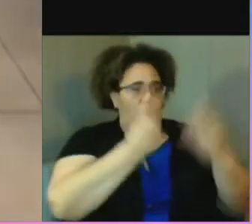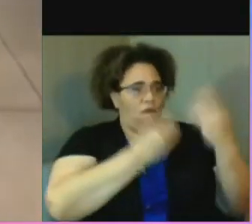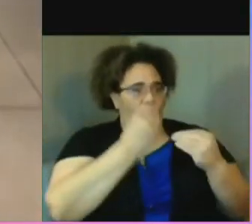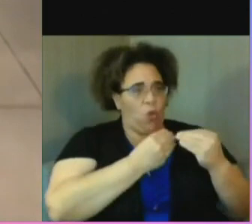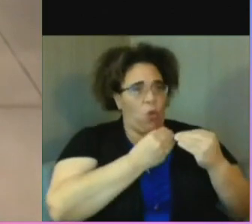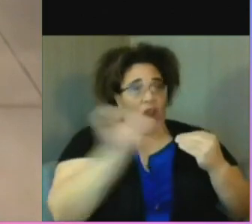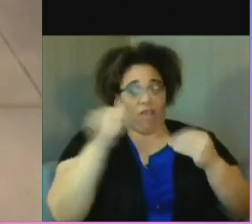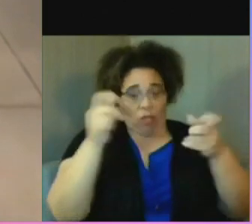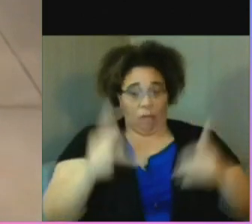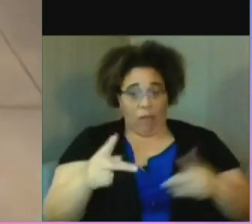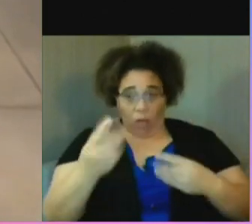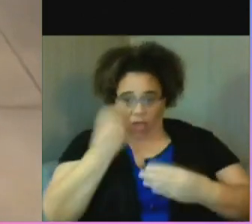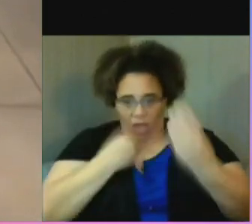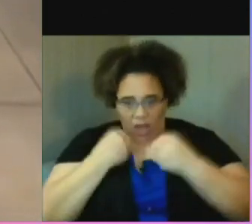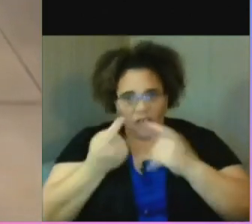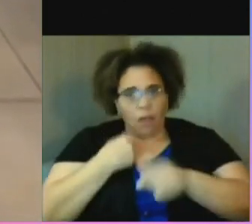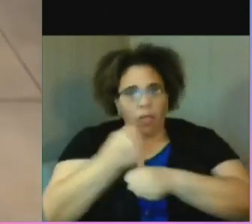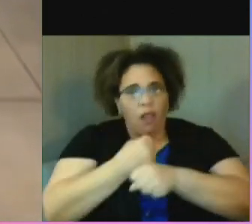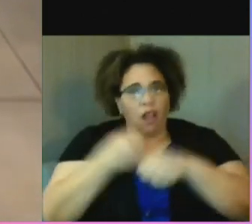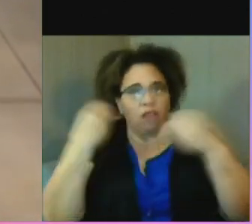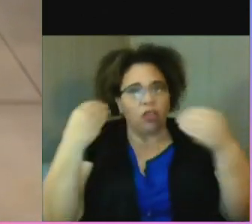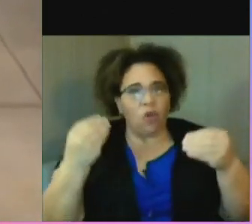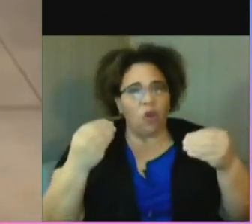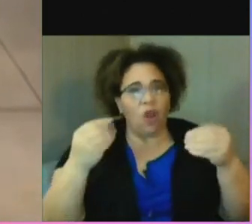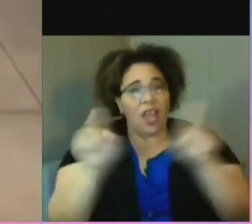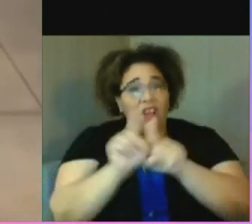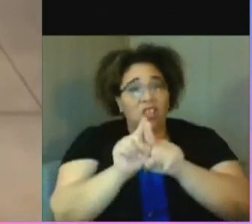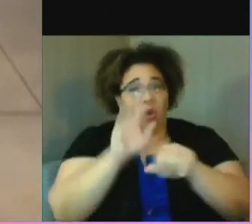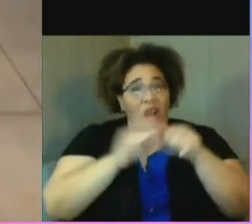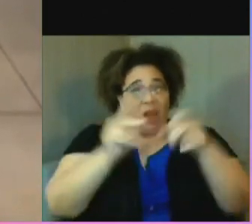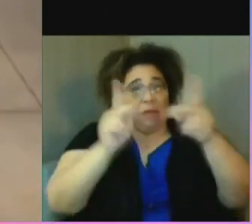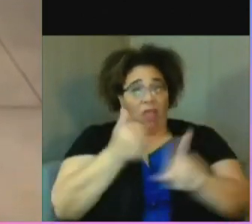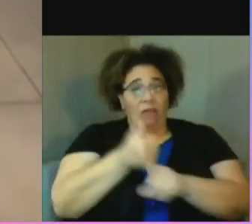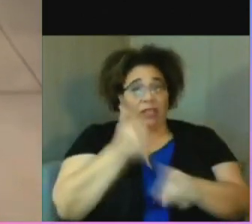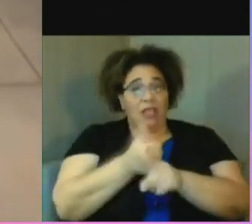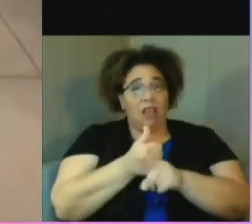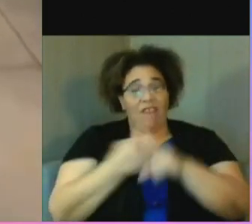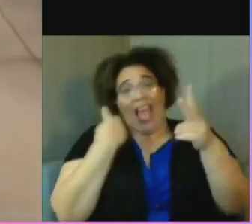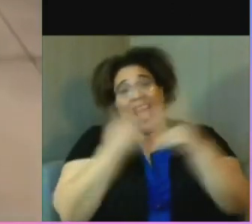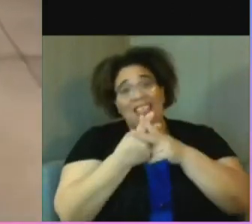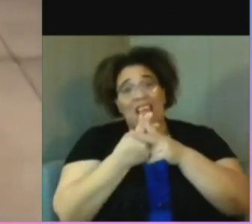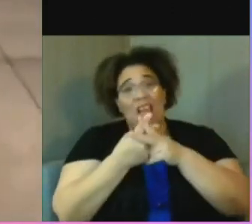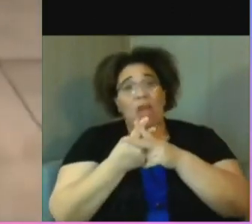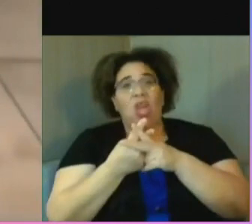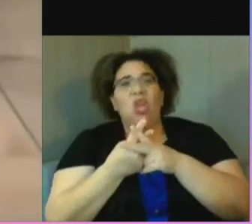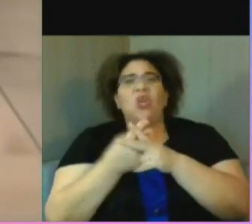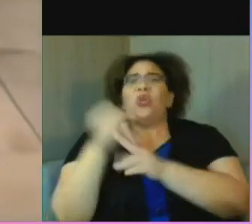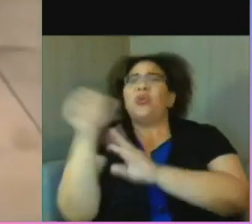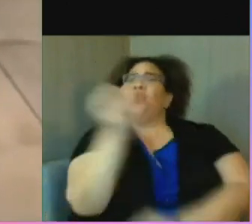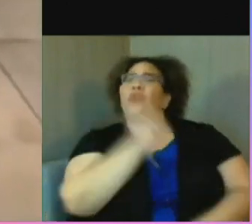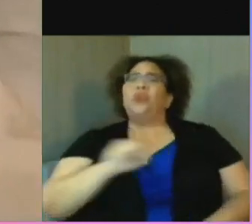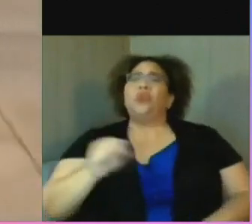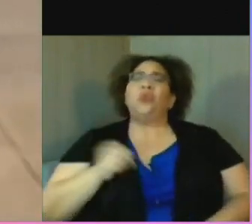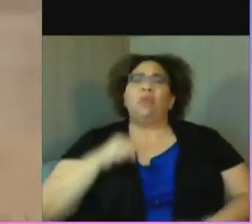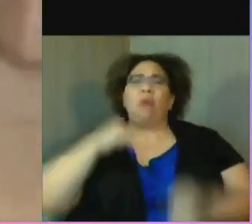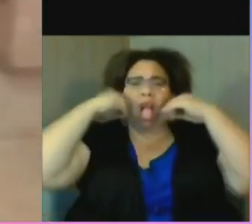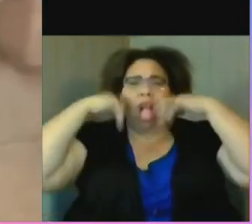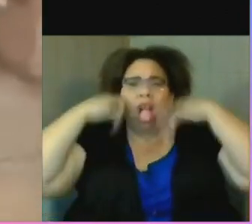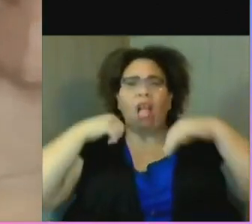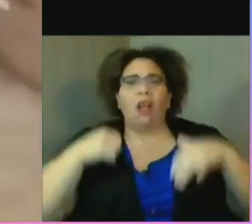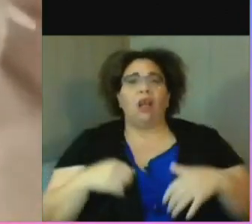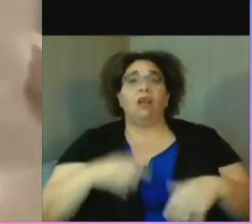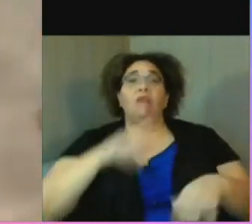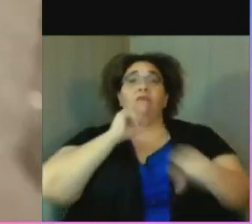of patrons in this coffee shop, as well as them personally. Hashtag super spreader. Someone called the CDC, or never mind, the CDC